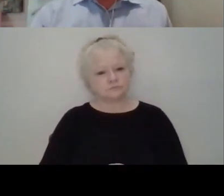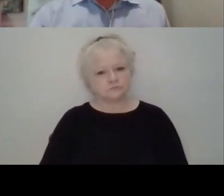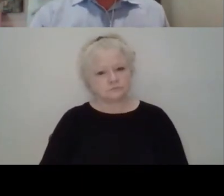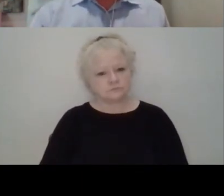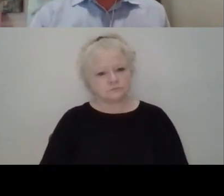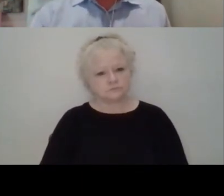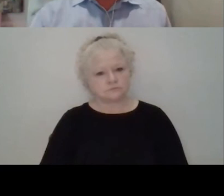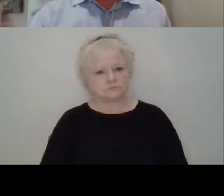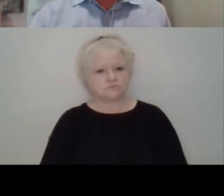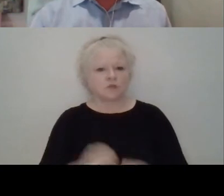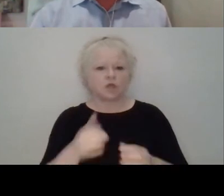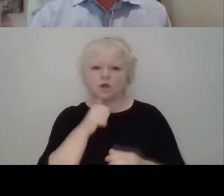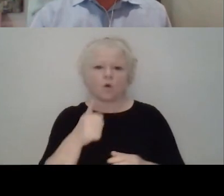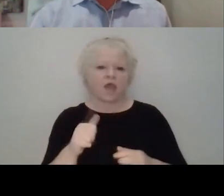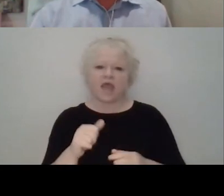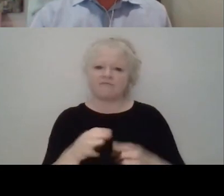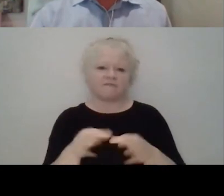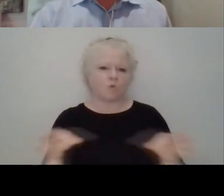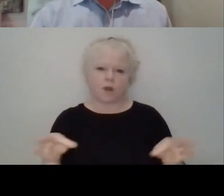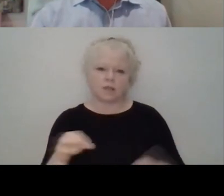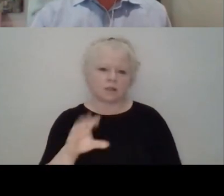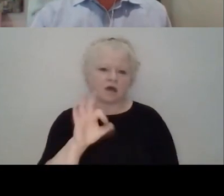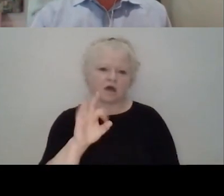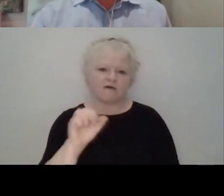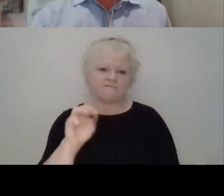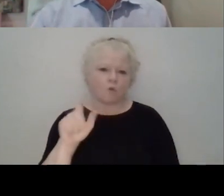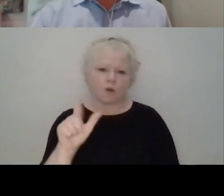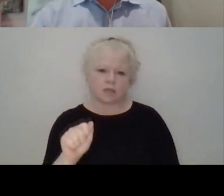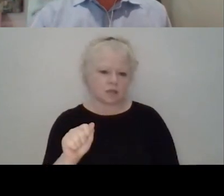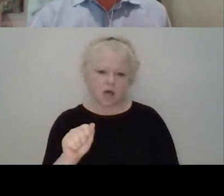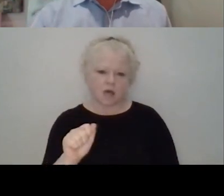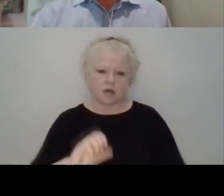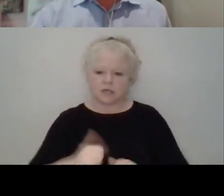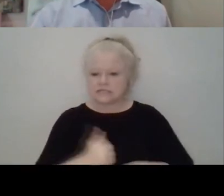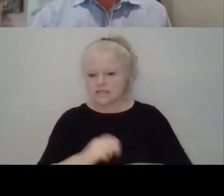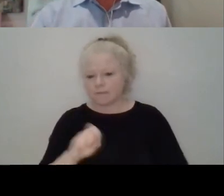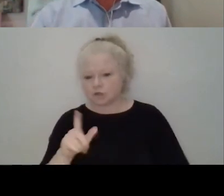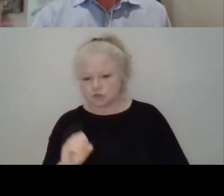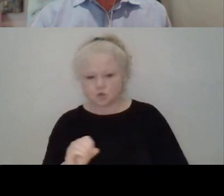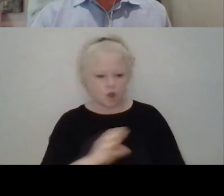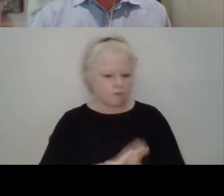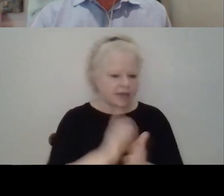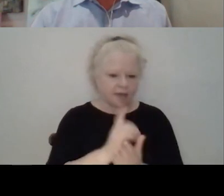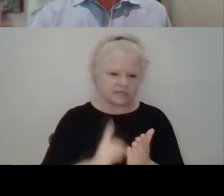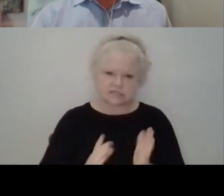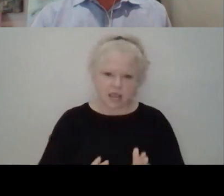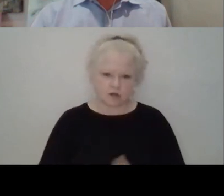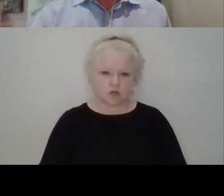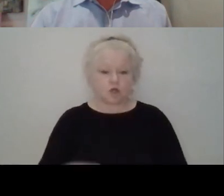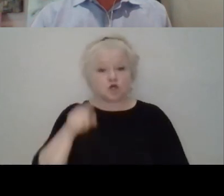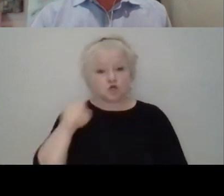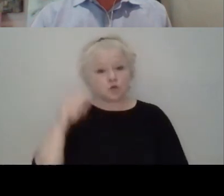there's no formula on how to do a studio, to become a designer. I think you need to be sensitive to